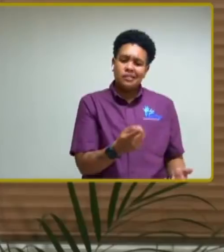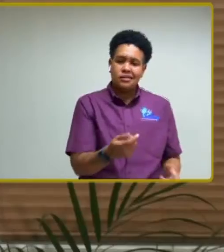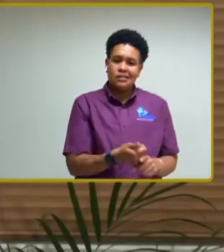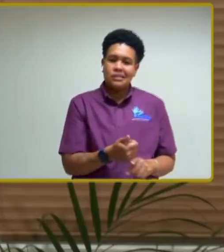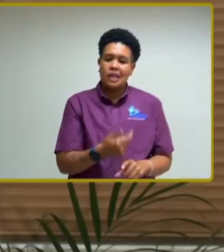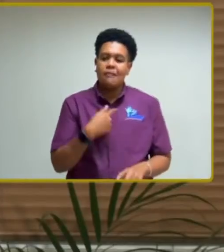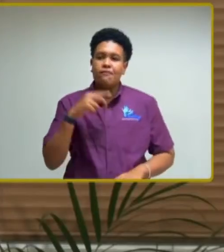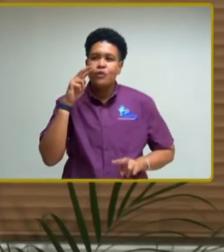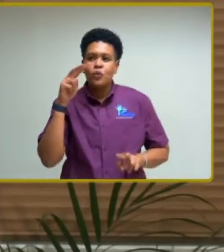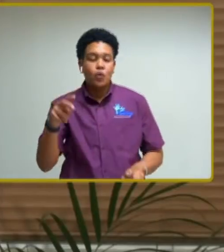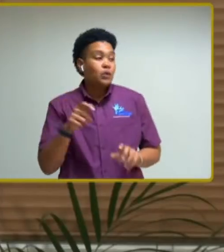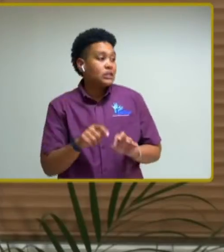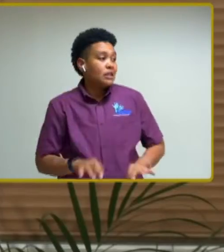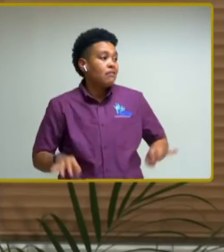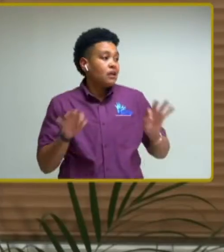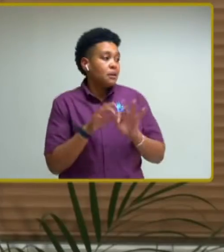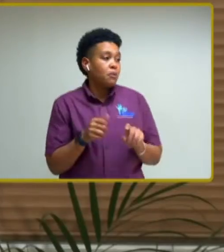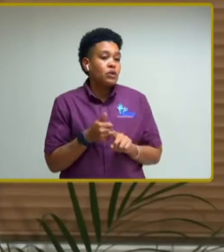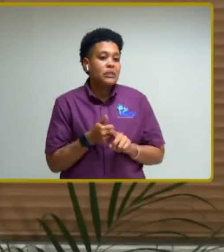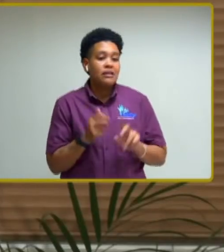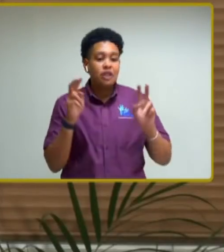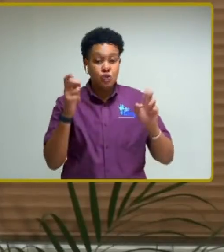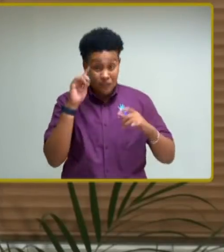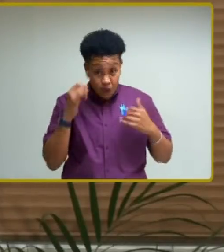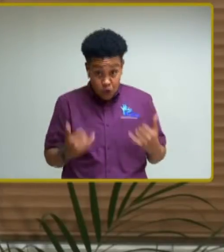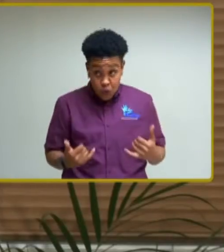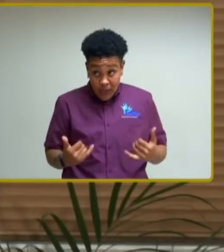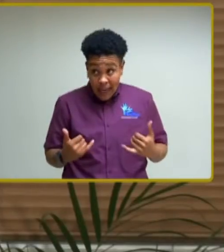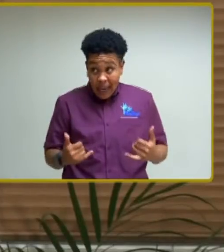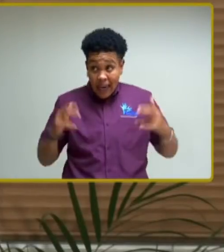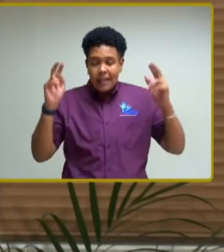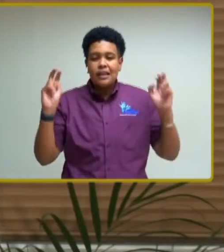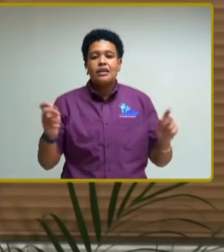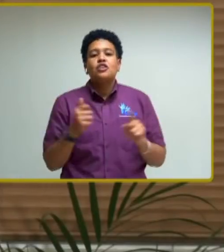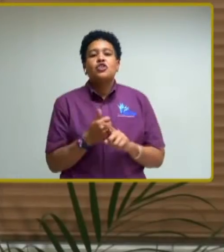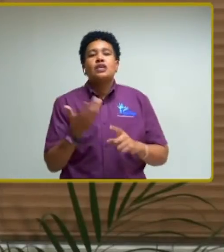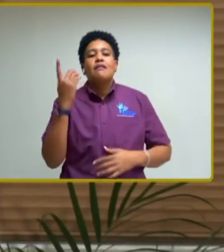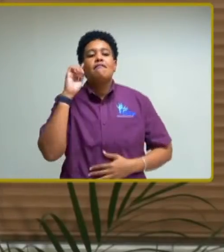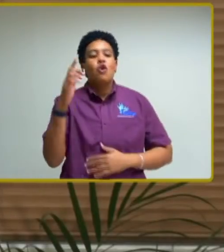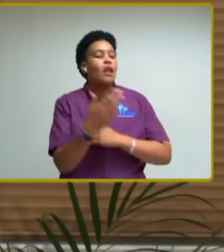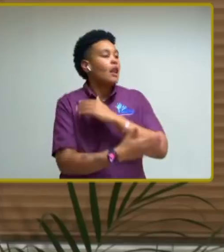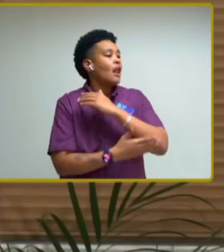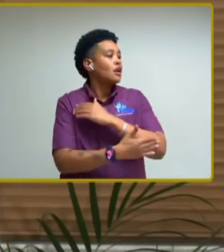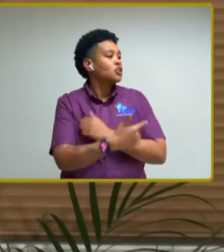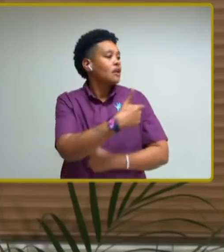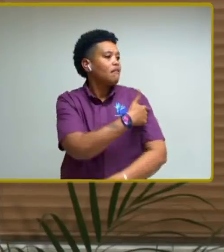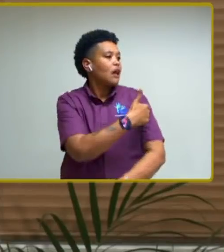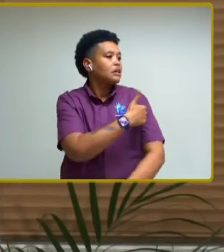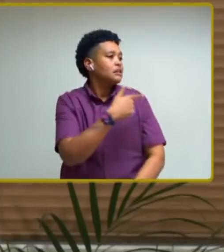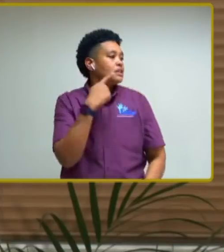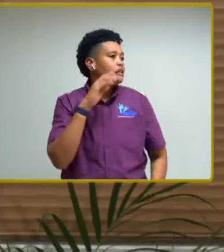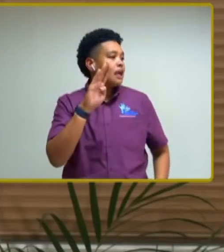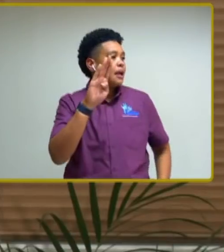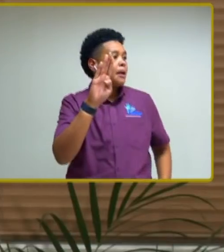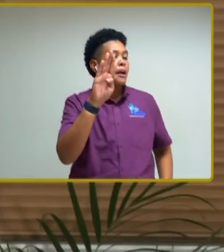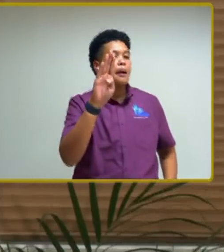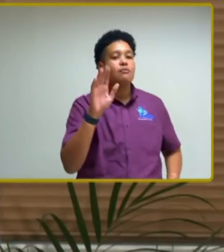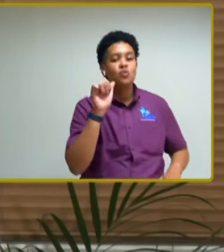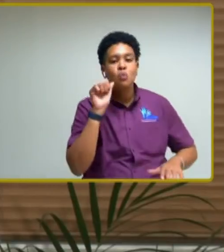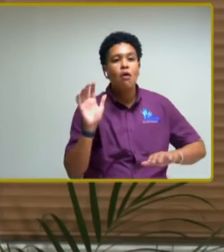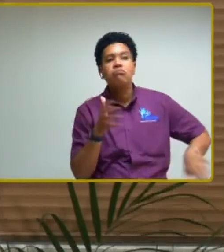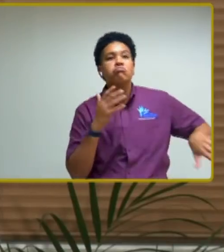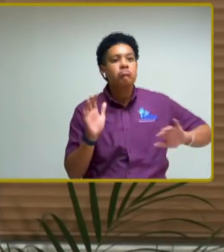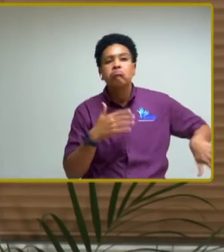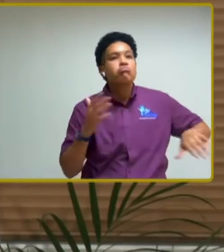the important matter for today, the issue of the National Vaccination Blitz for